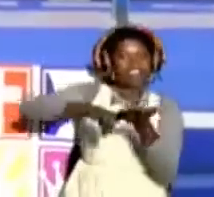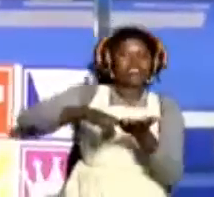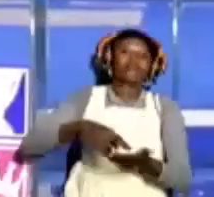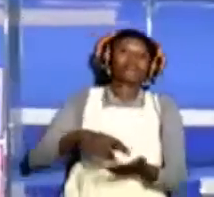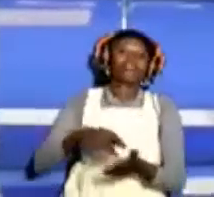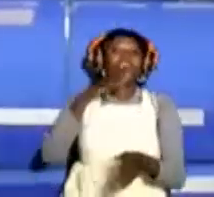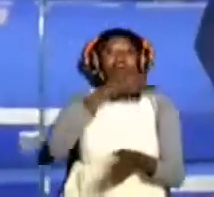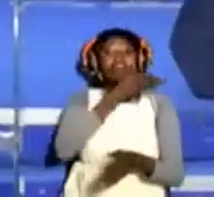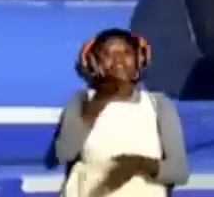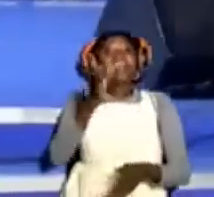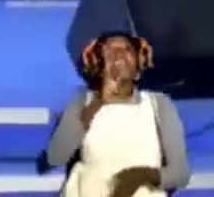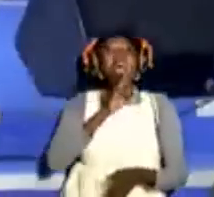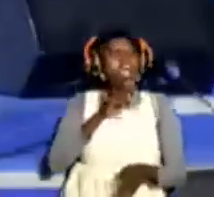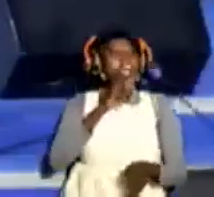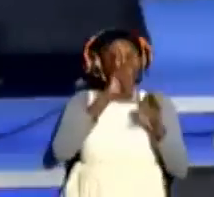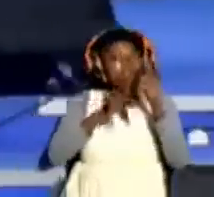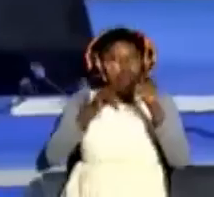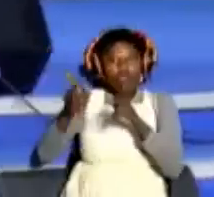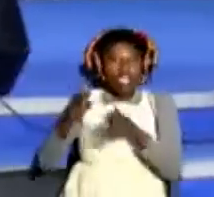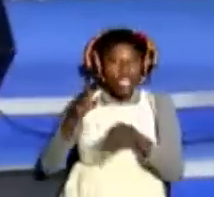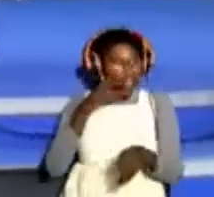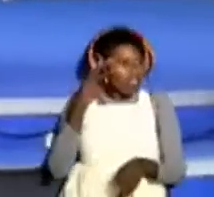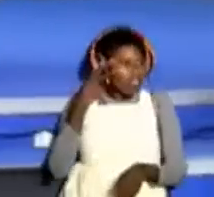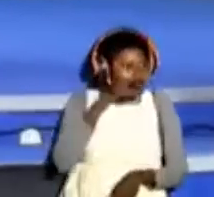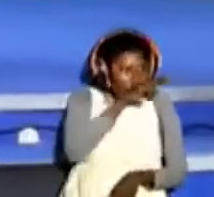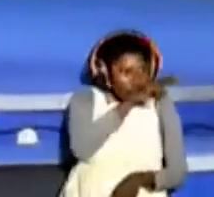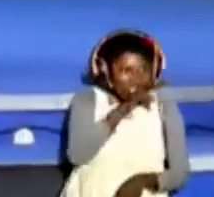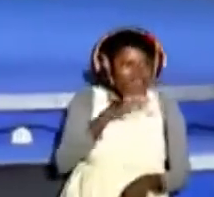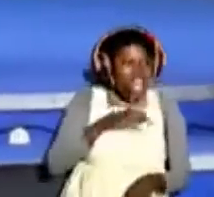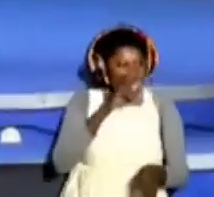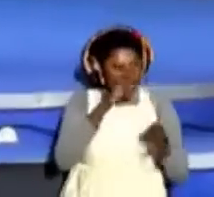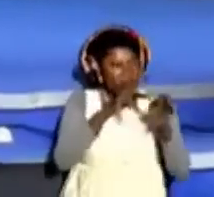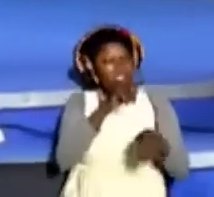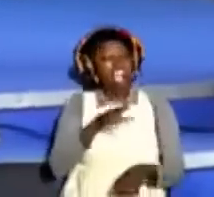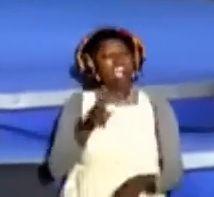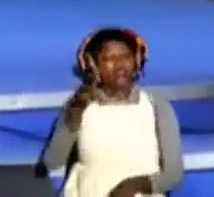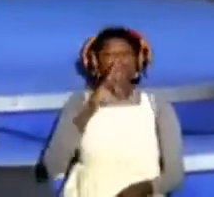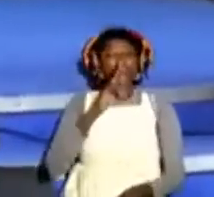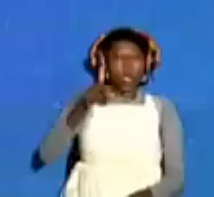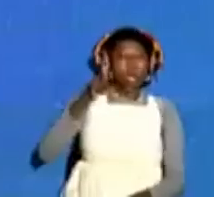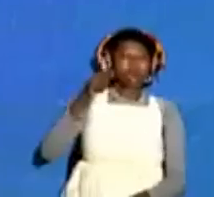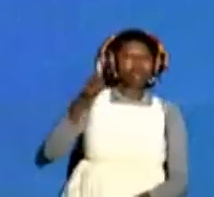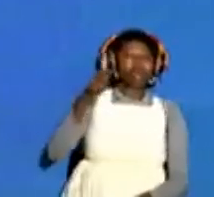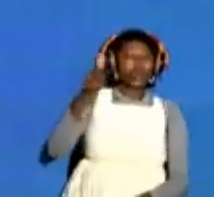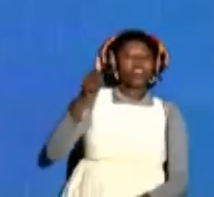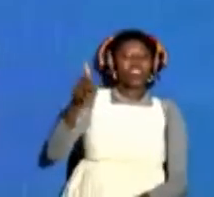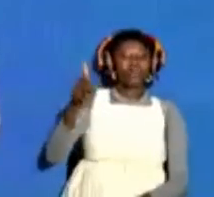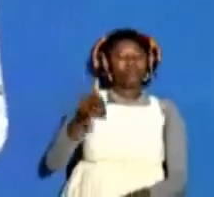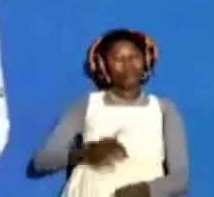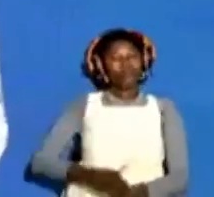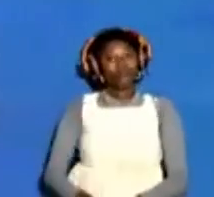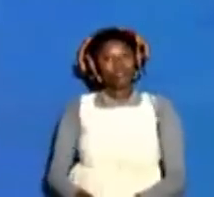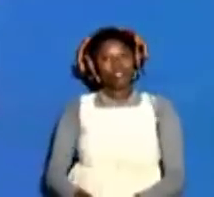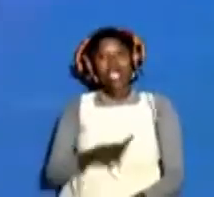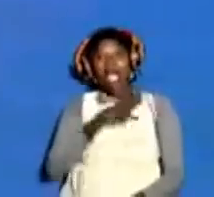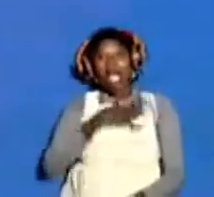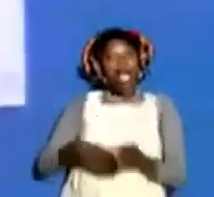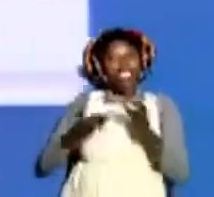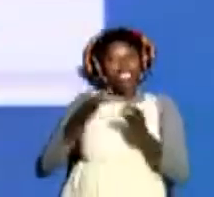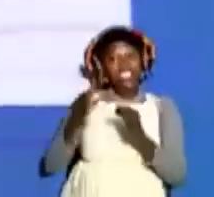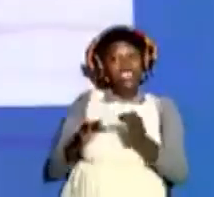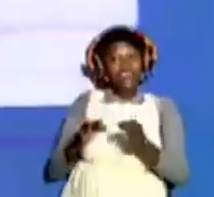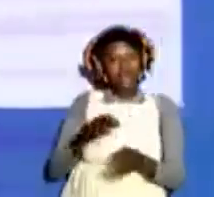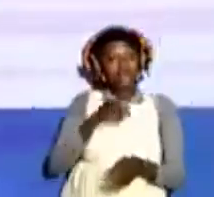They are looking at some persons who will say, yes, yes, you are all right, you are all right, you are all right. And if they